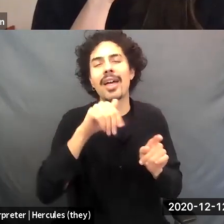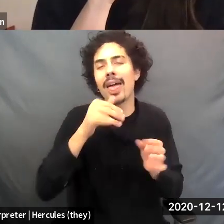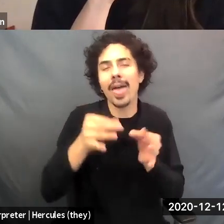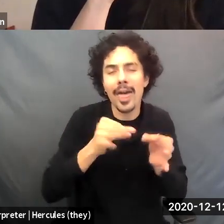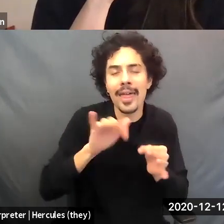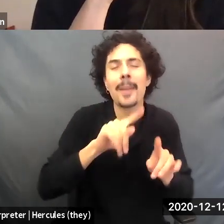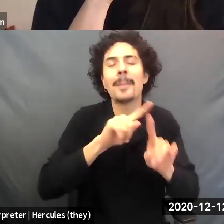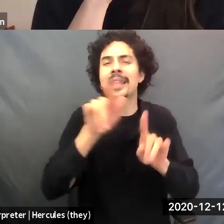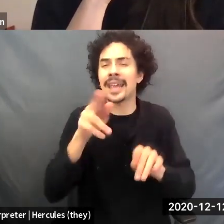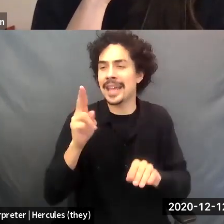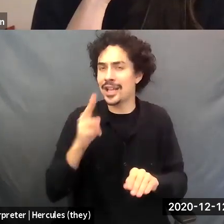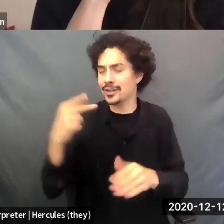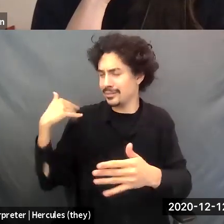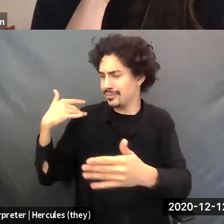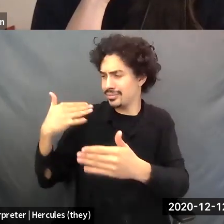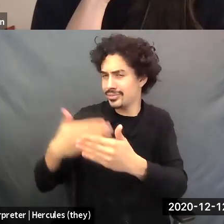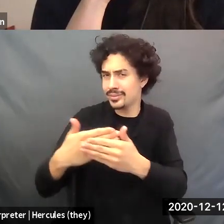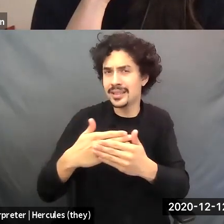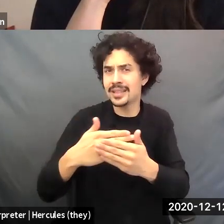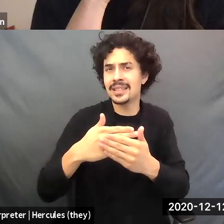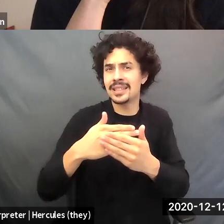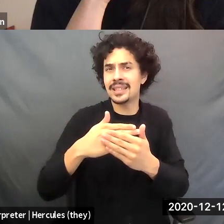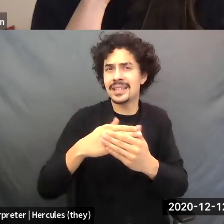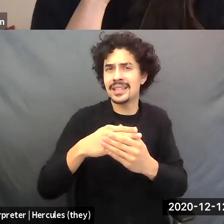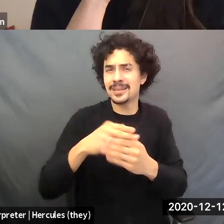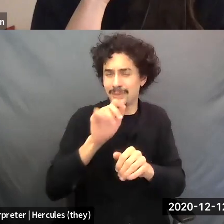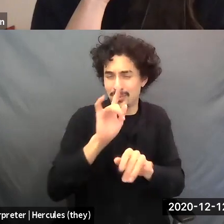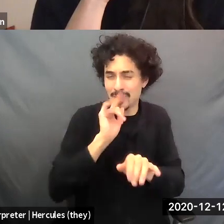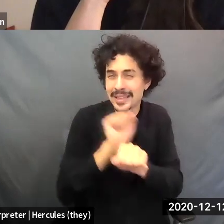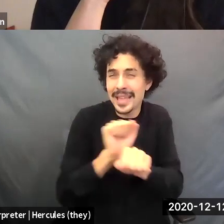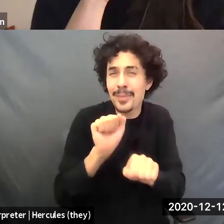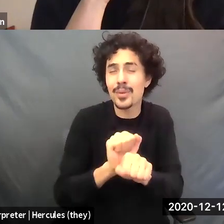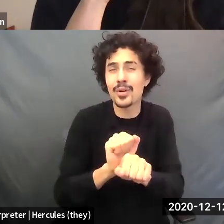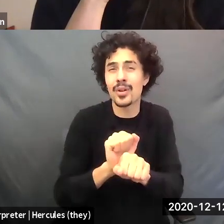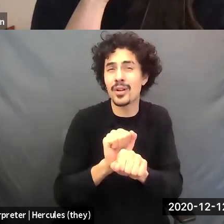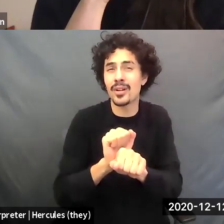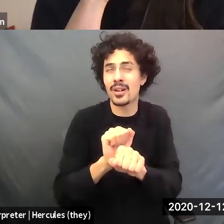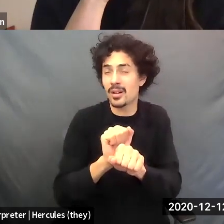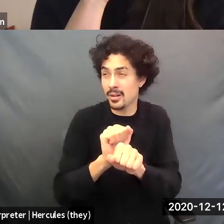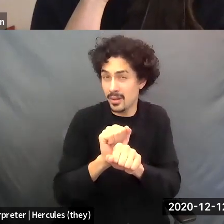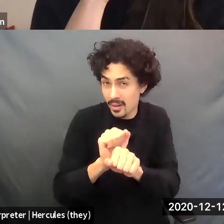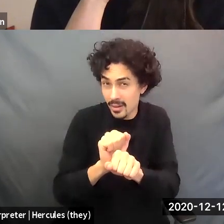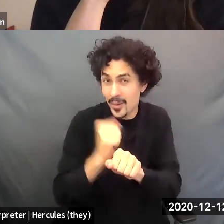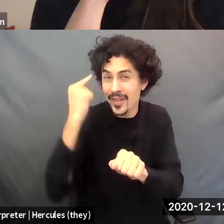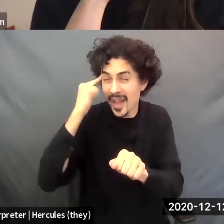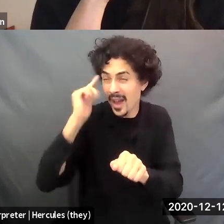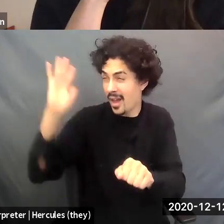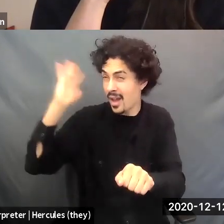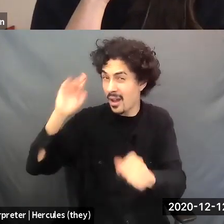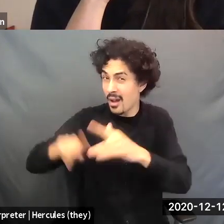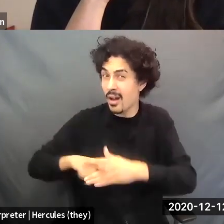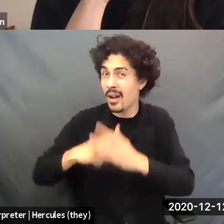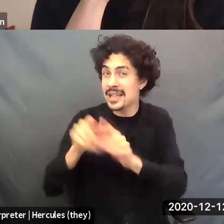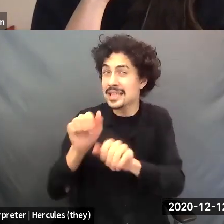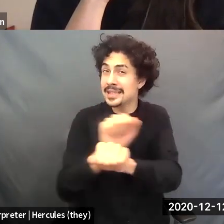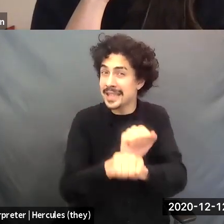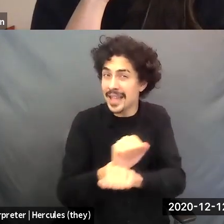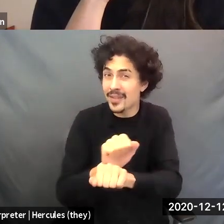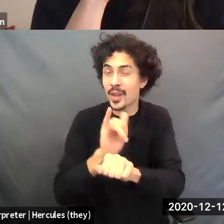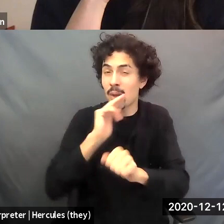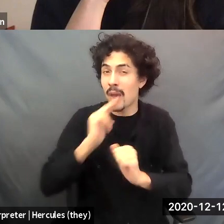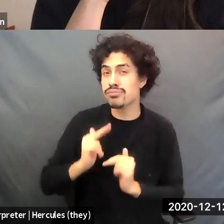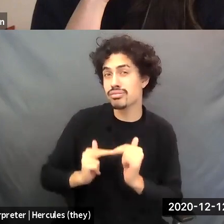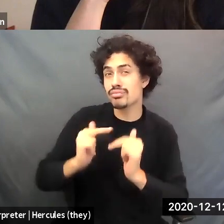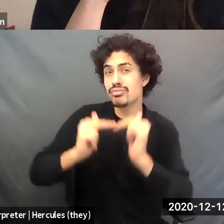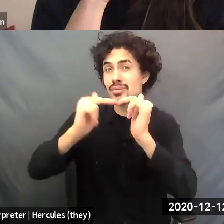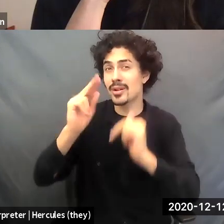the history of labor and building the United States, slavery, right, which is an issue that's been discussed in some of the previous events, but also the kind of conflict